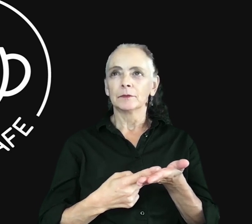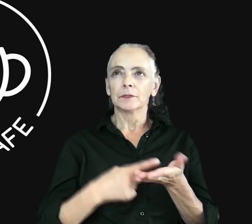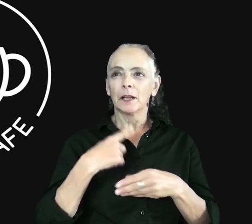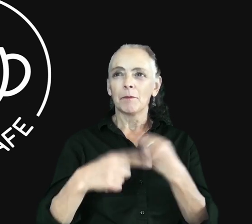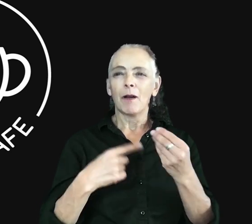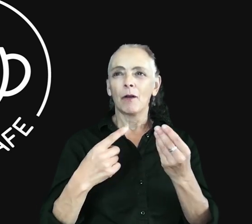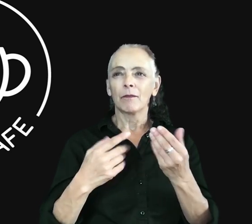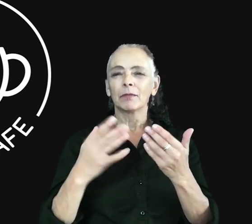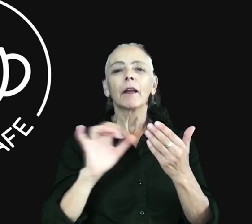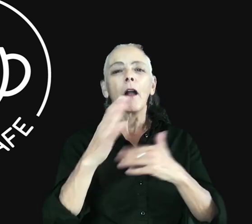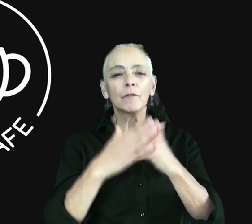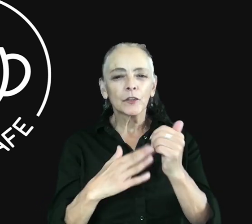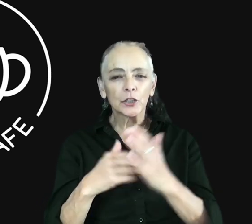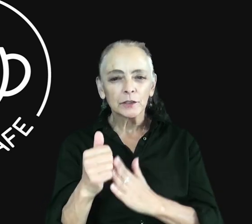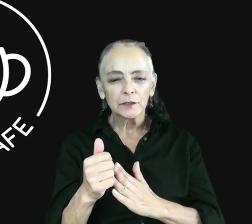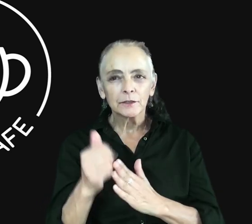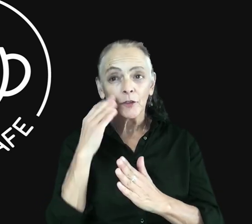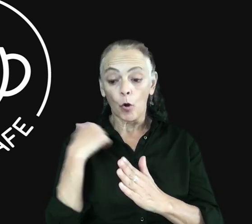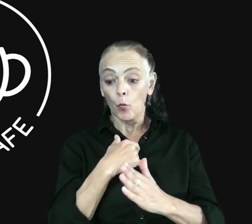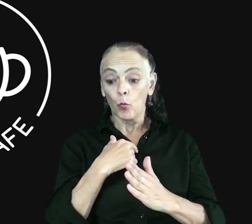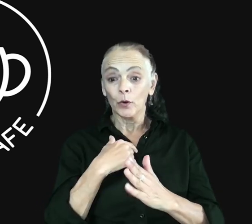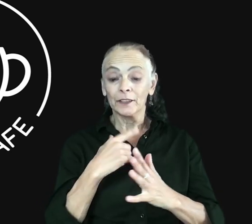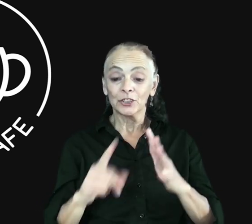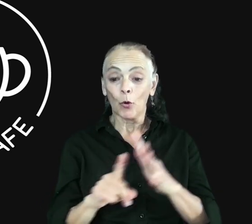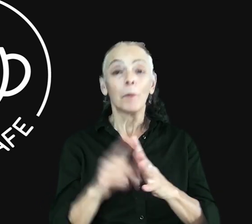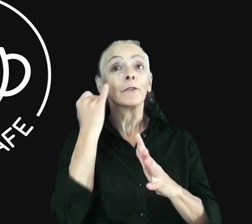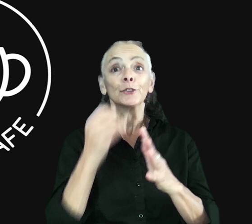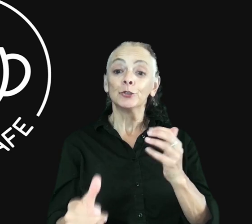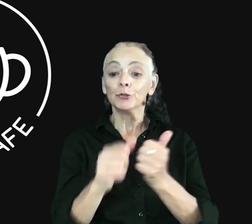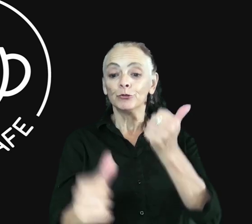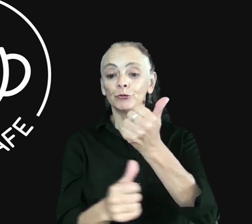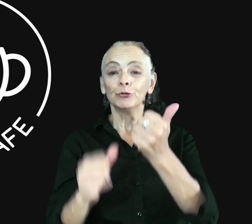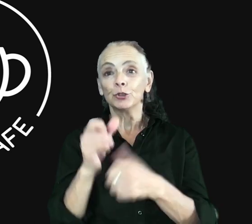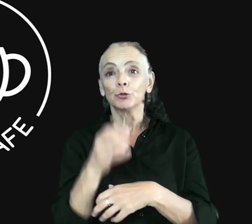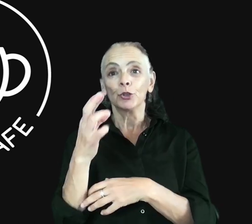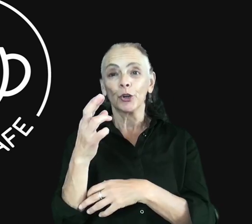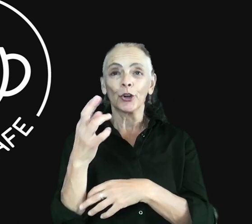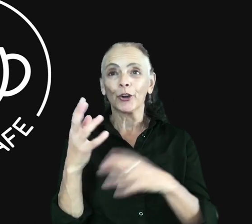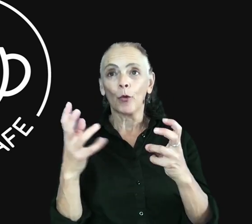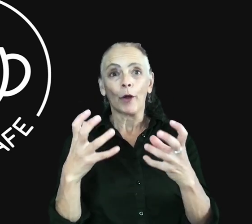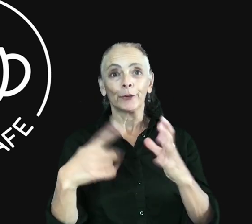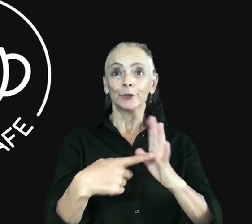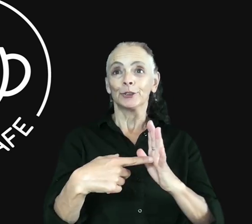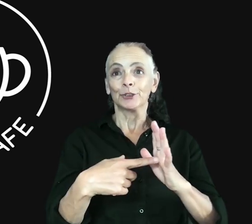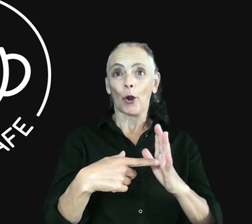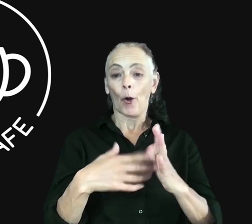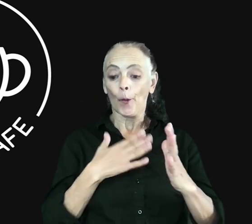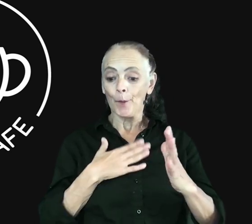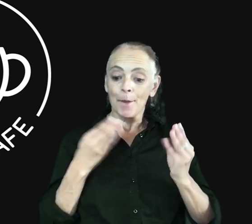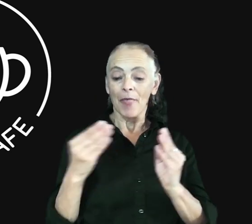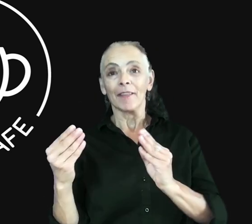comfort almost initially when you're coming in as a junior and you really want to show your stuff i want to show my